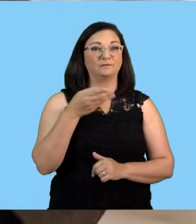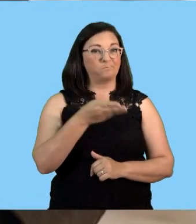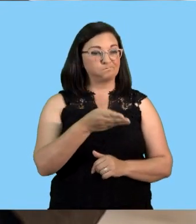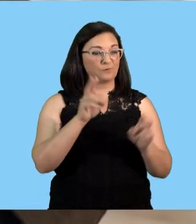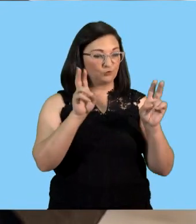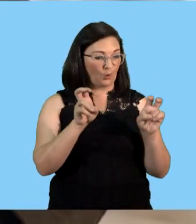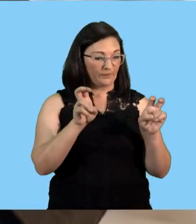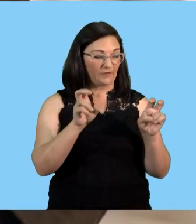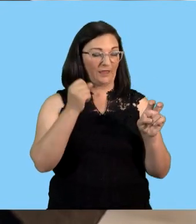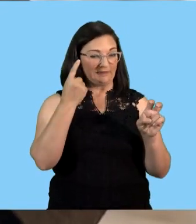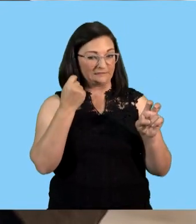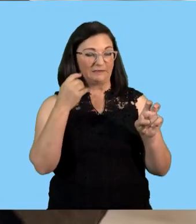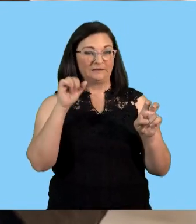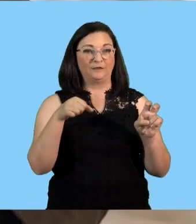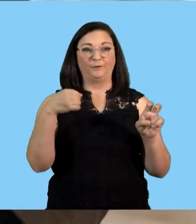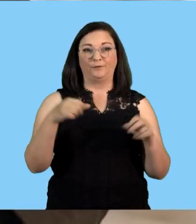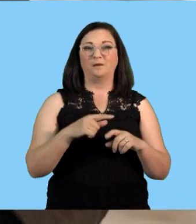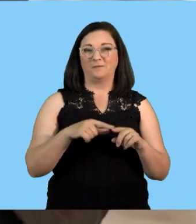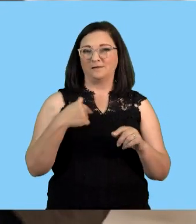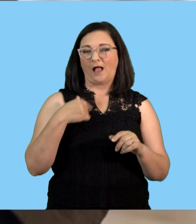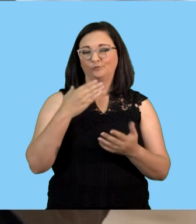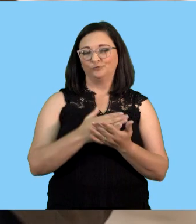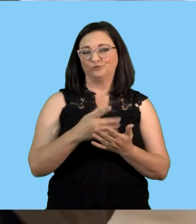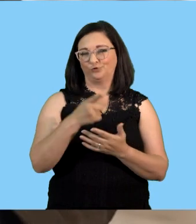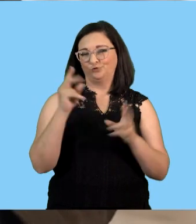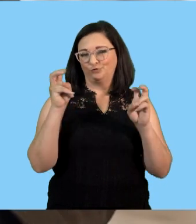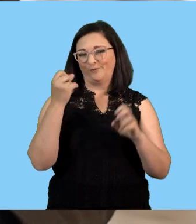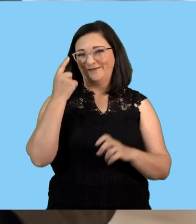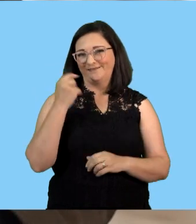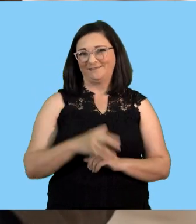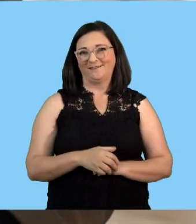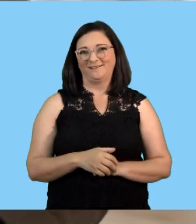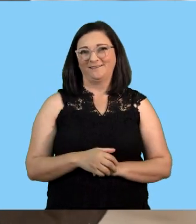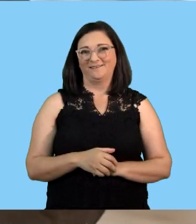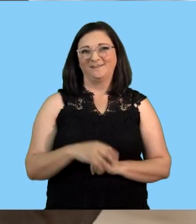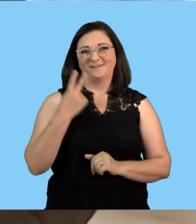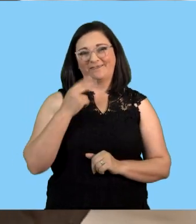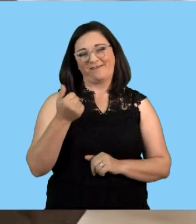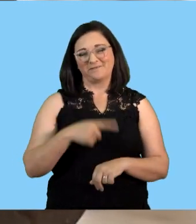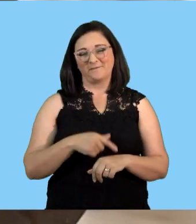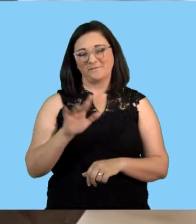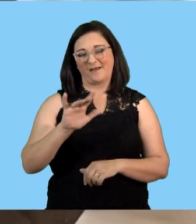whether you understand the topic or not. But I'm definitely sure that you understood the topic. Right,